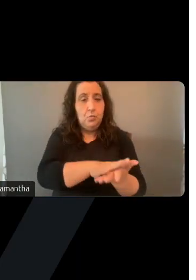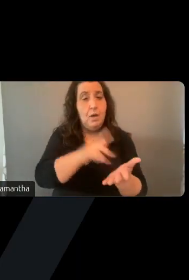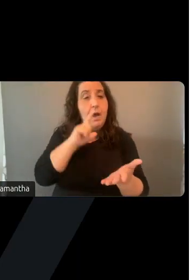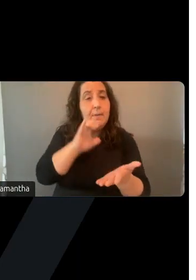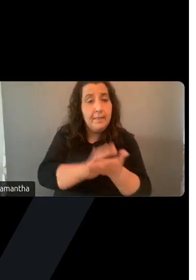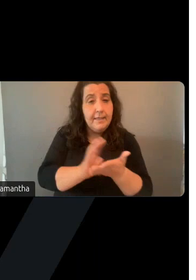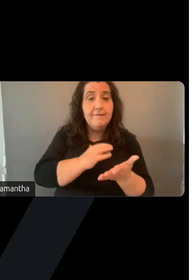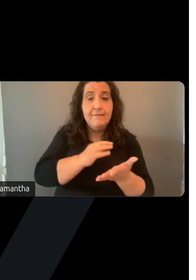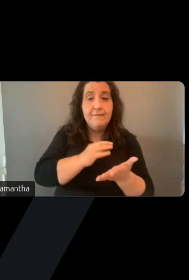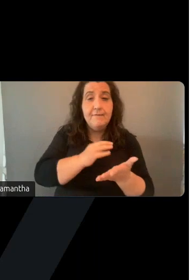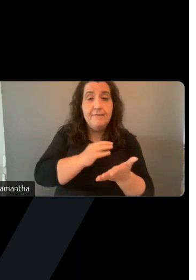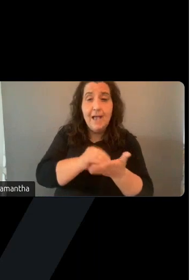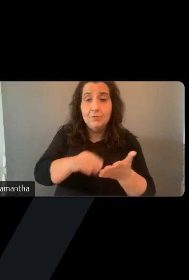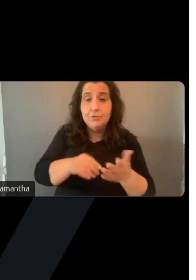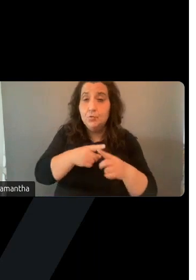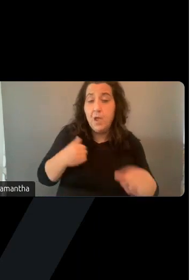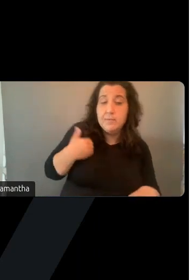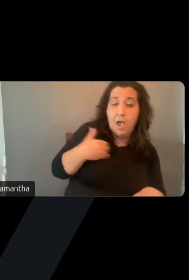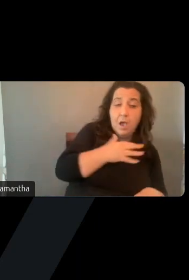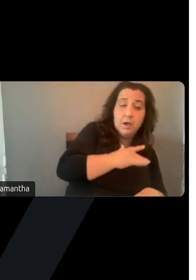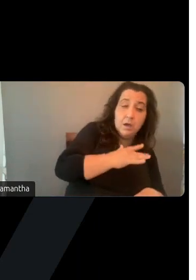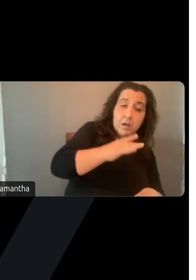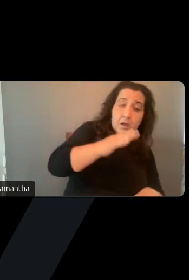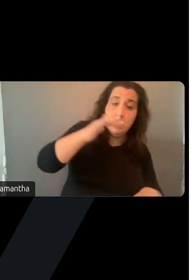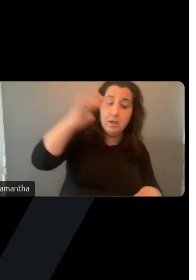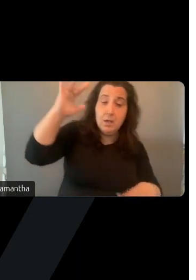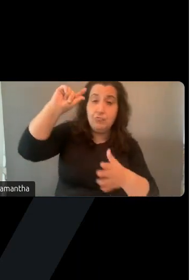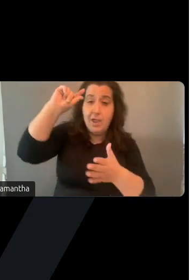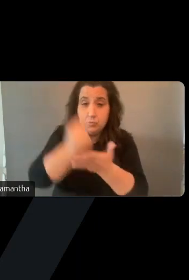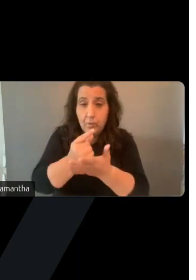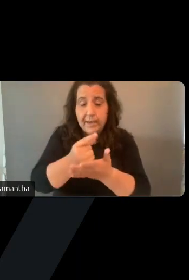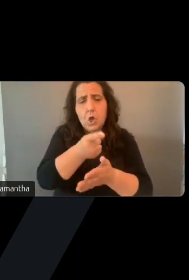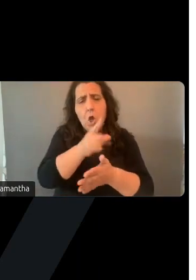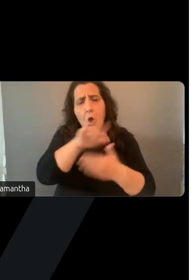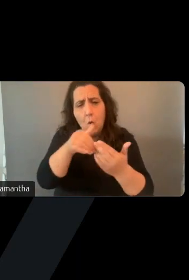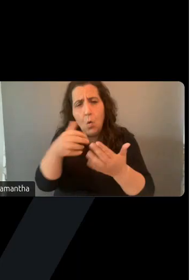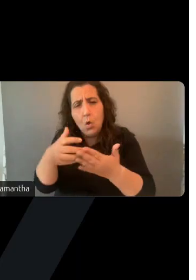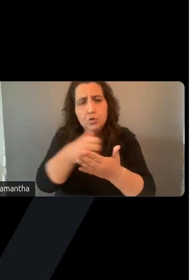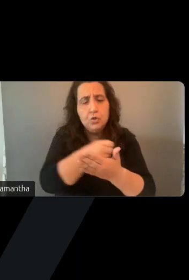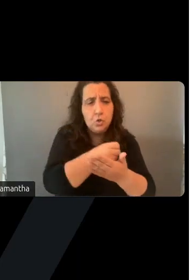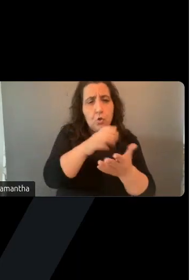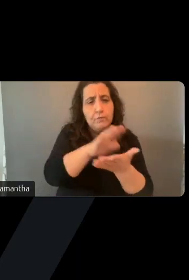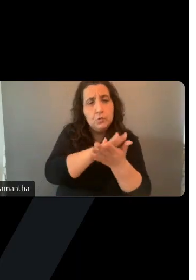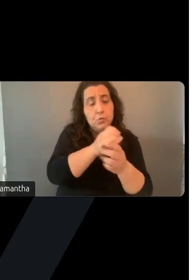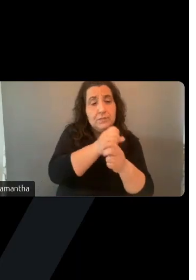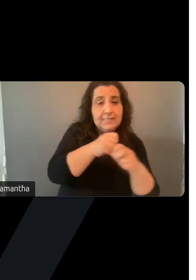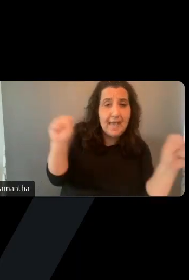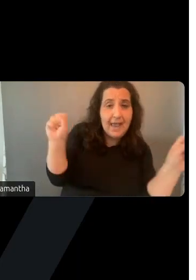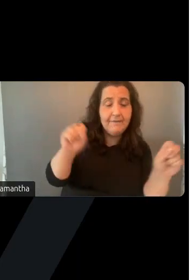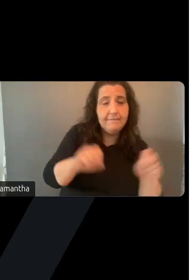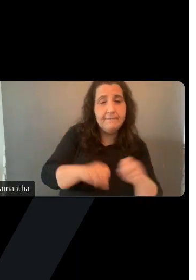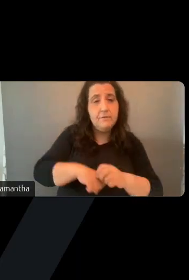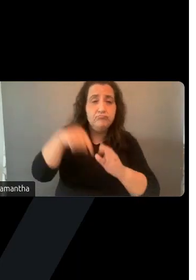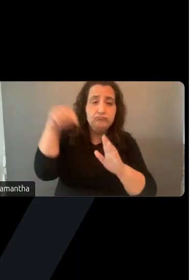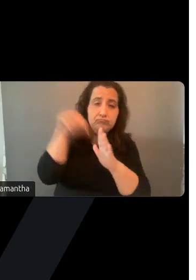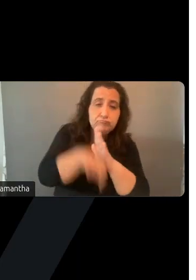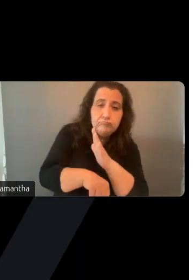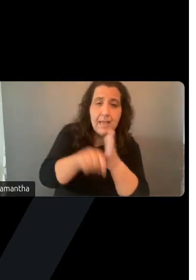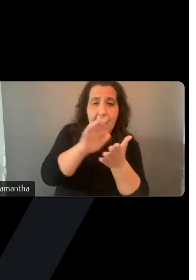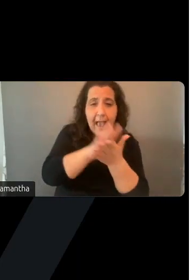through graduation, deserve schools that are safe, academically rigorous, and truly